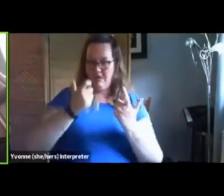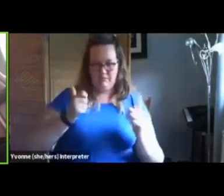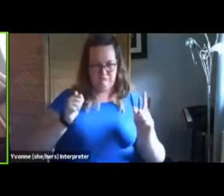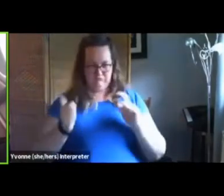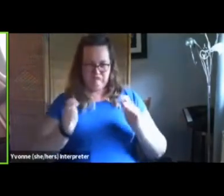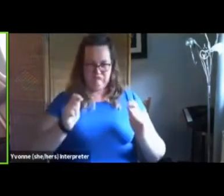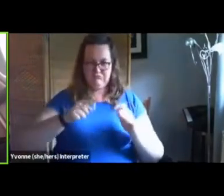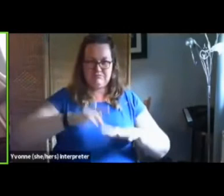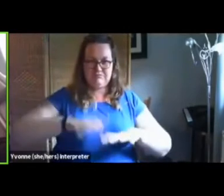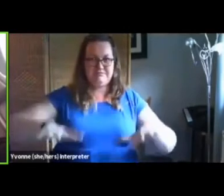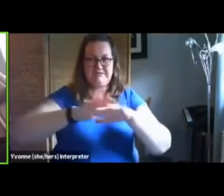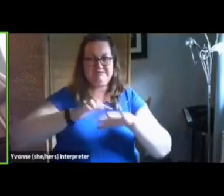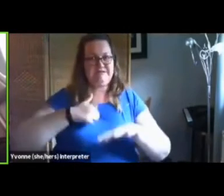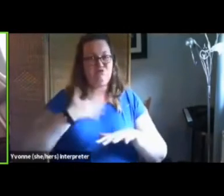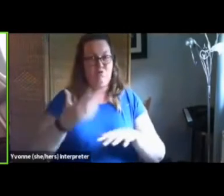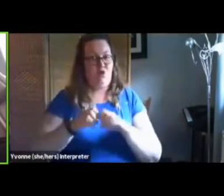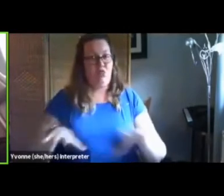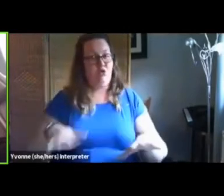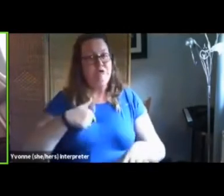lose.